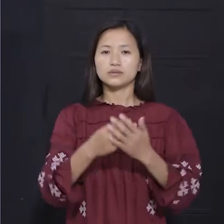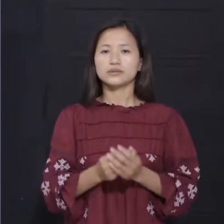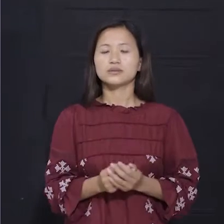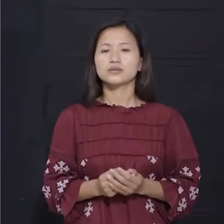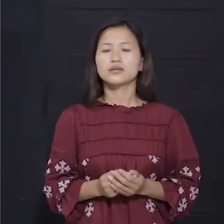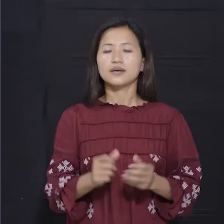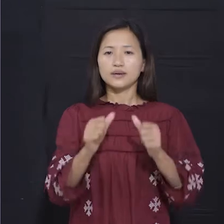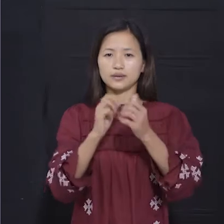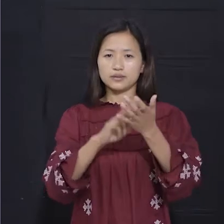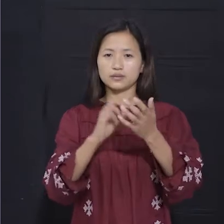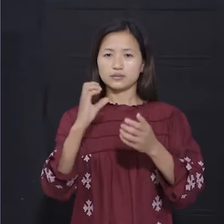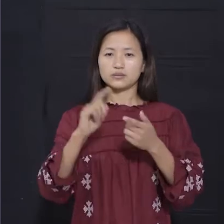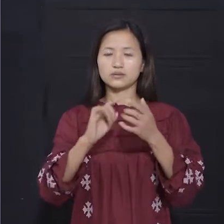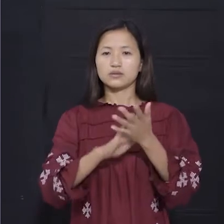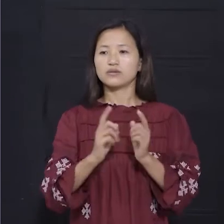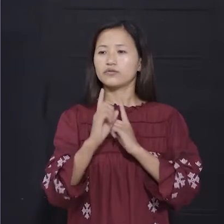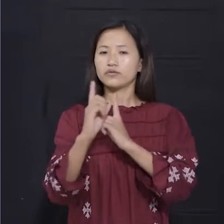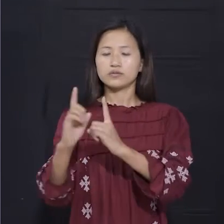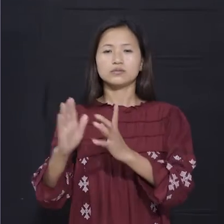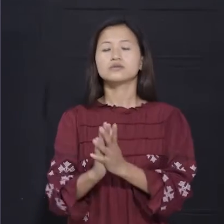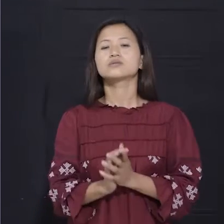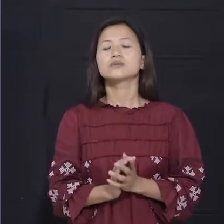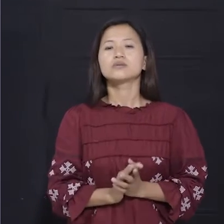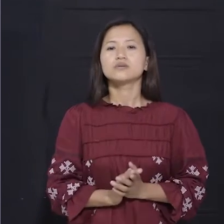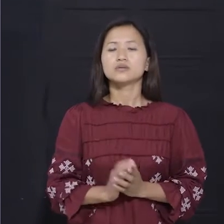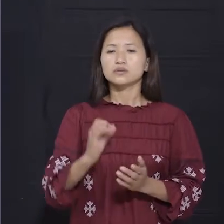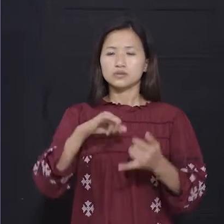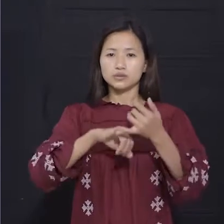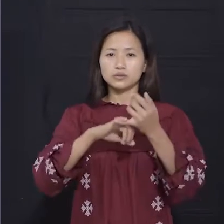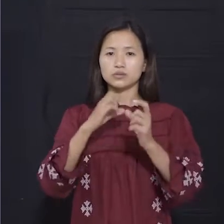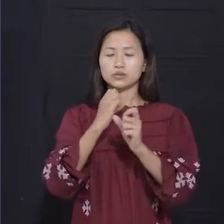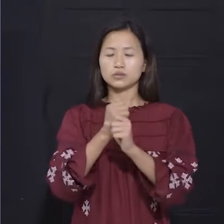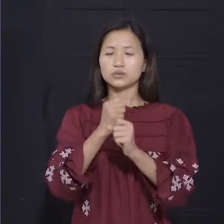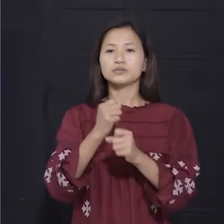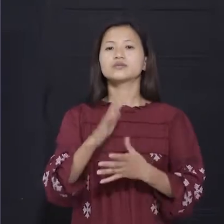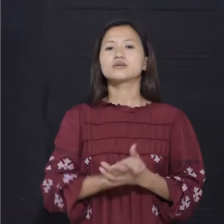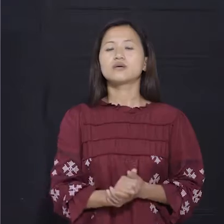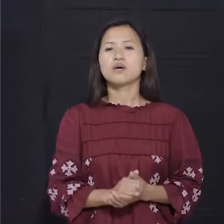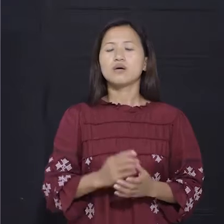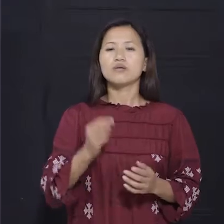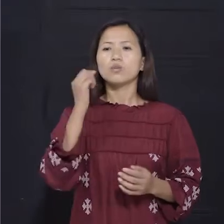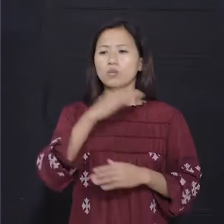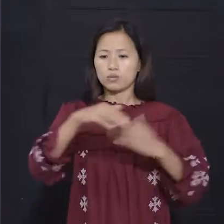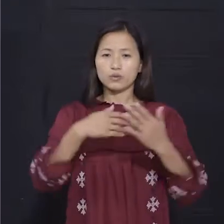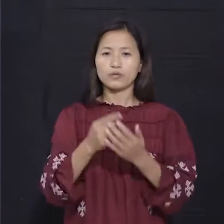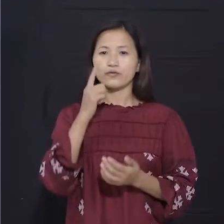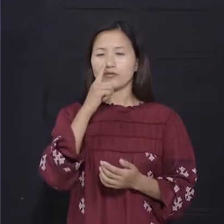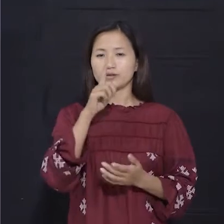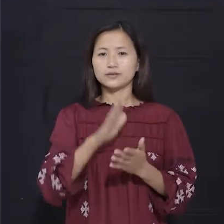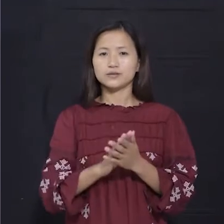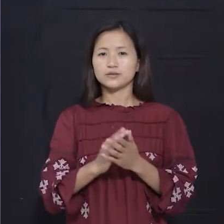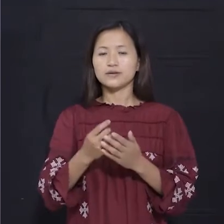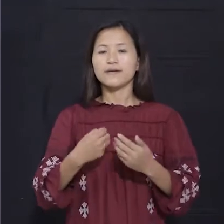the ancestor, and then followed by Samudragupta, Chandragupta. They are all father and sons. Okay, so they have one